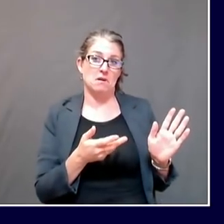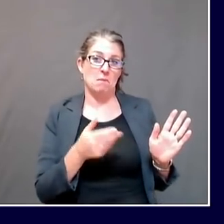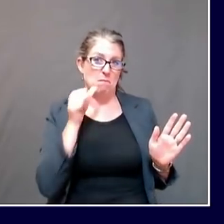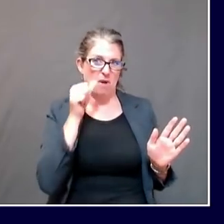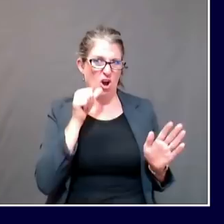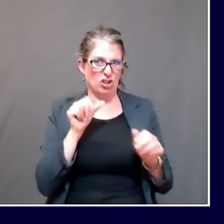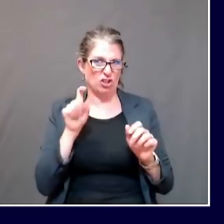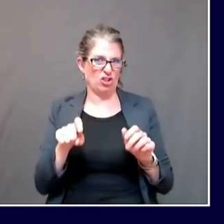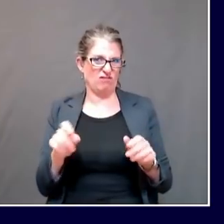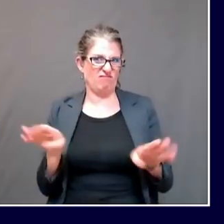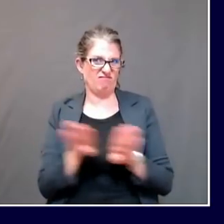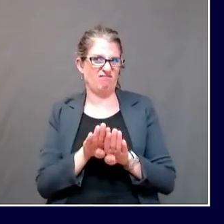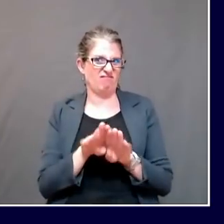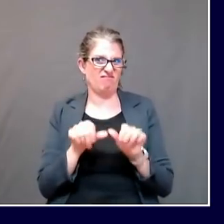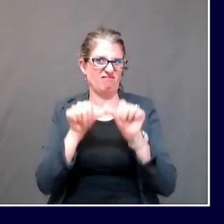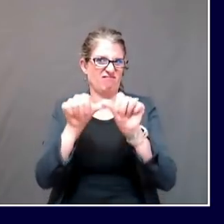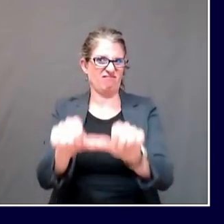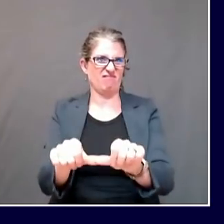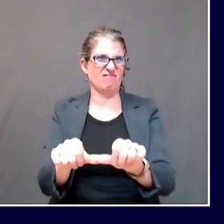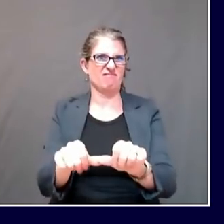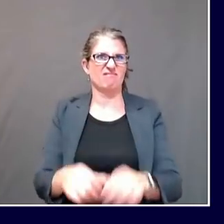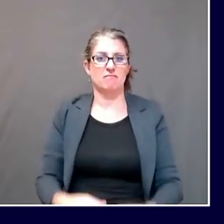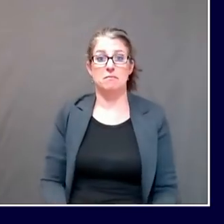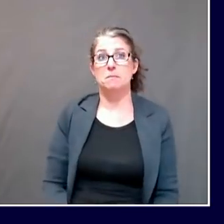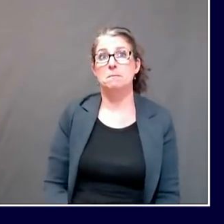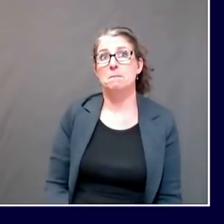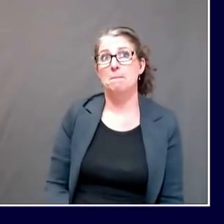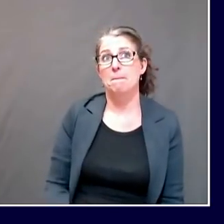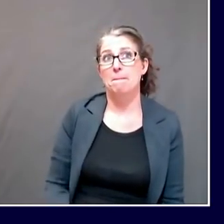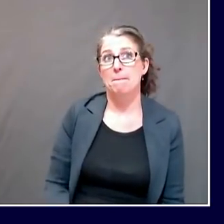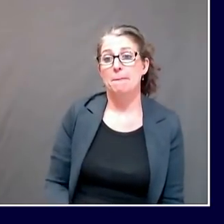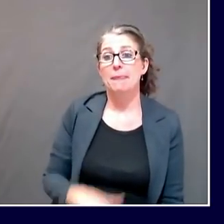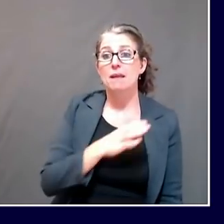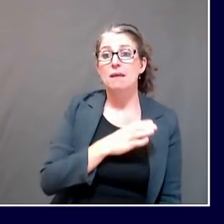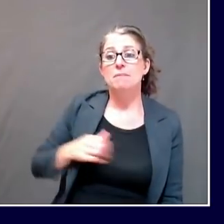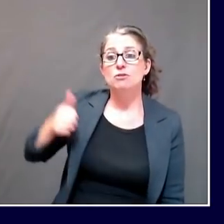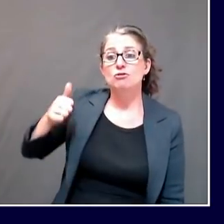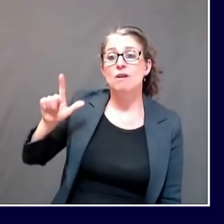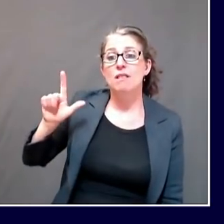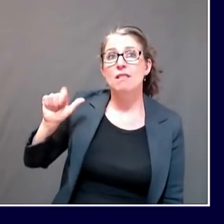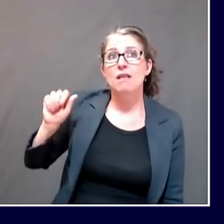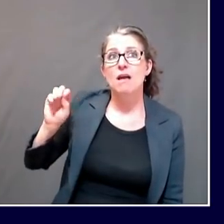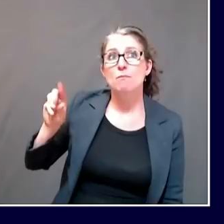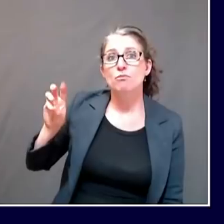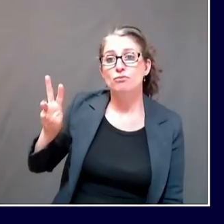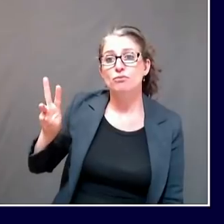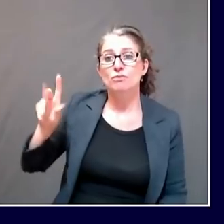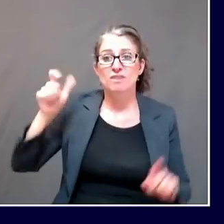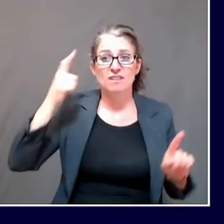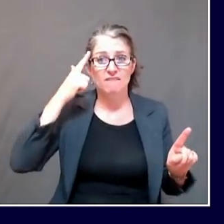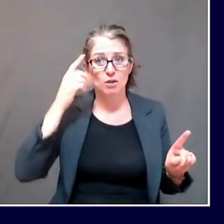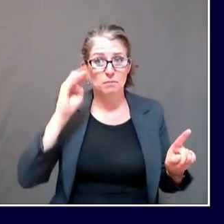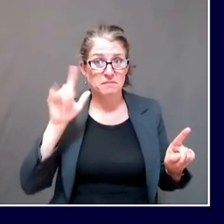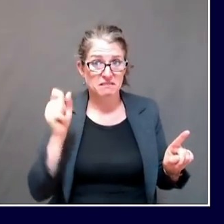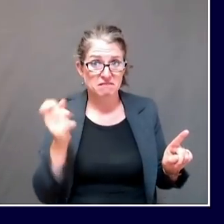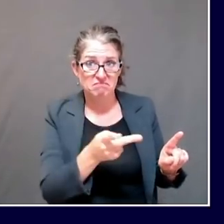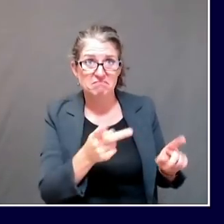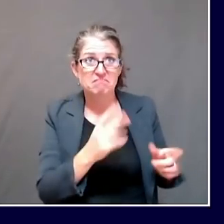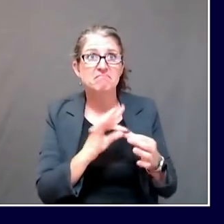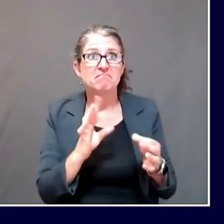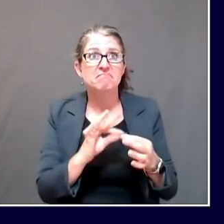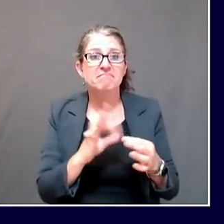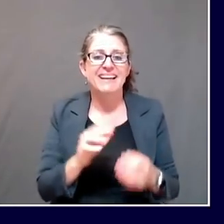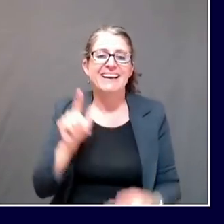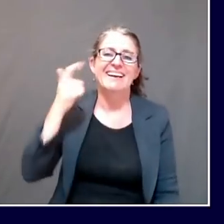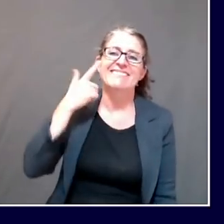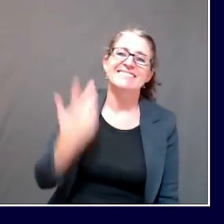I'll invite Commissioner Lambrew and the governor to weigh in on this as well. Sure. Thanks for the question, Joe. Look,